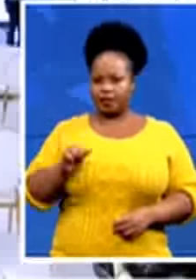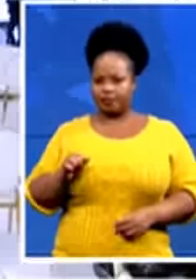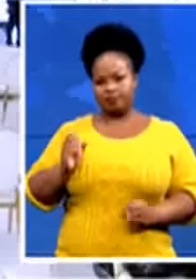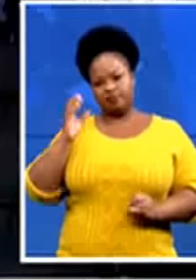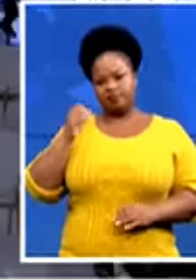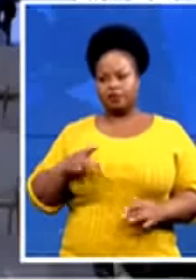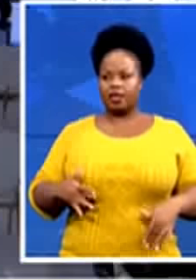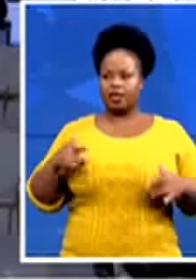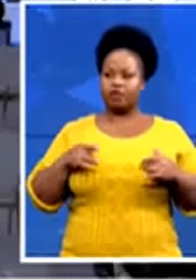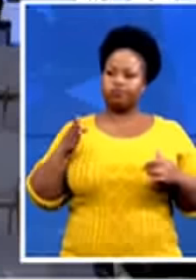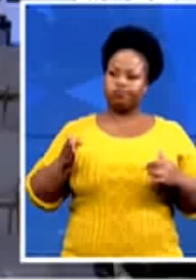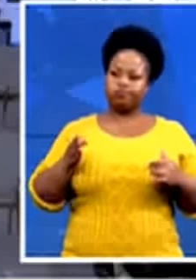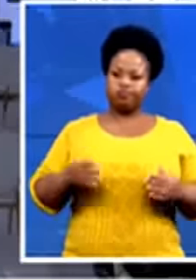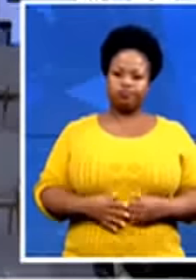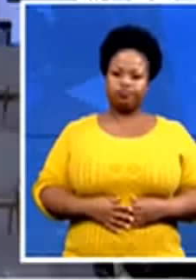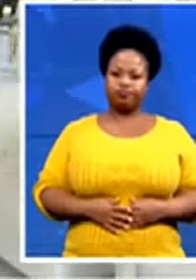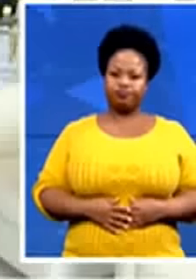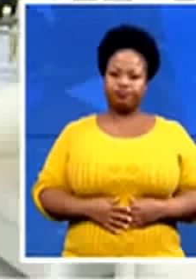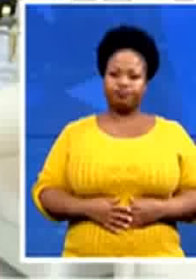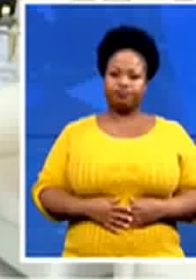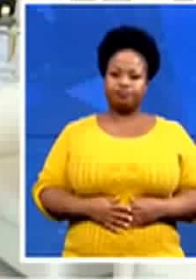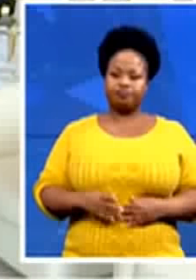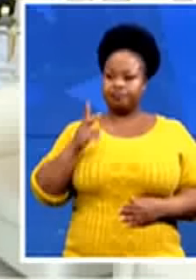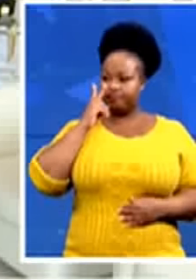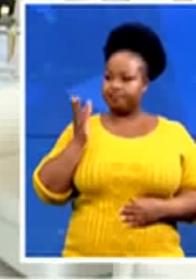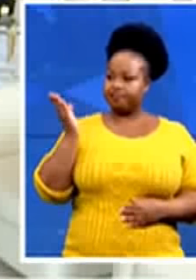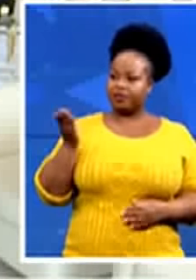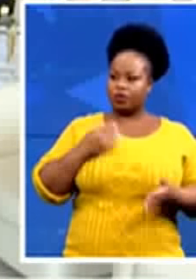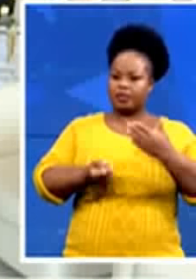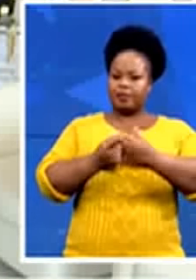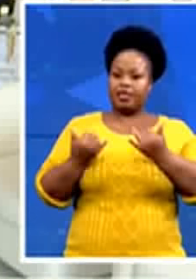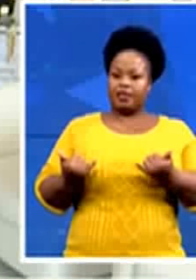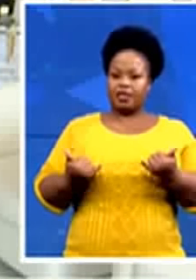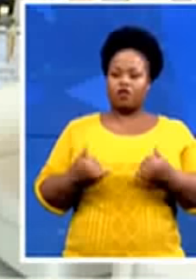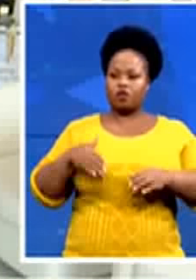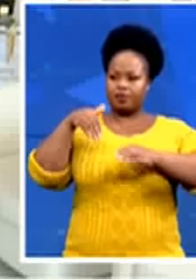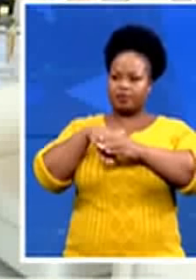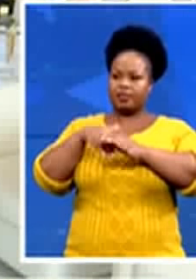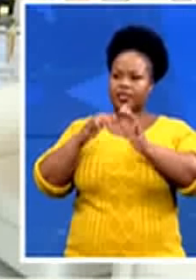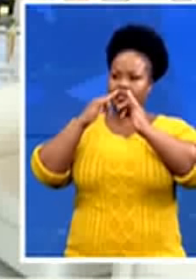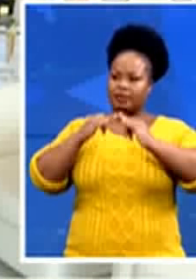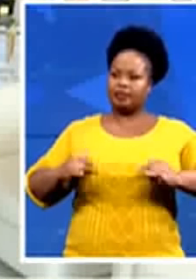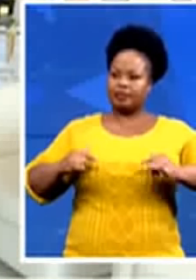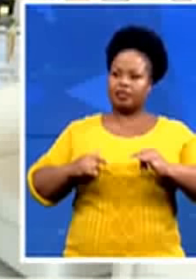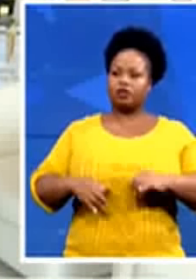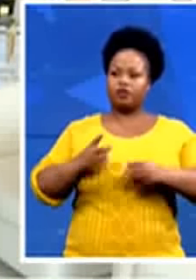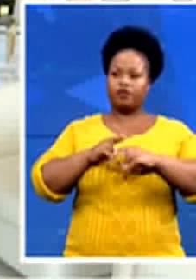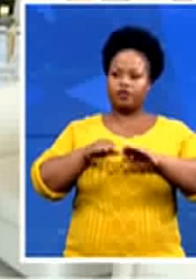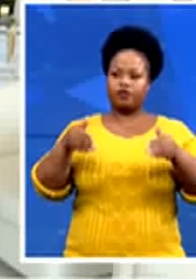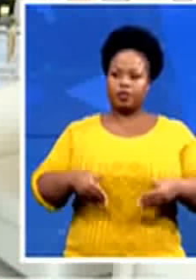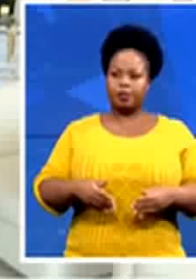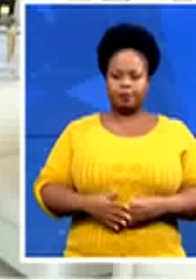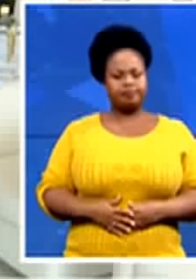Ayanda, so these are live visuals that we're seeing from inside the tent of the funeral. Talk us through the morning's